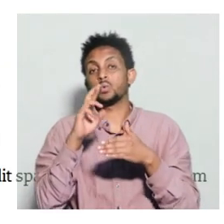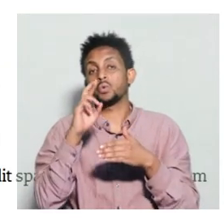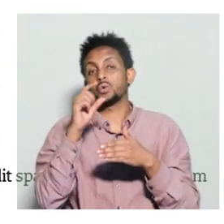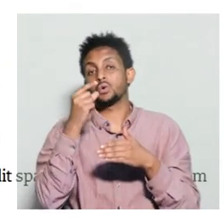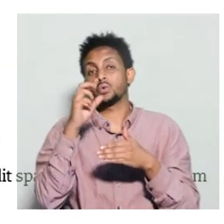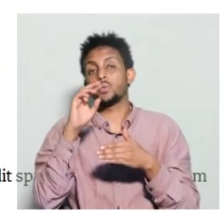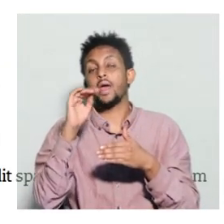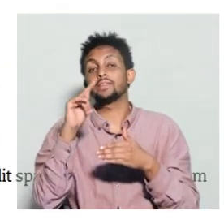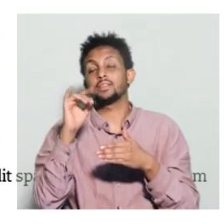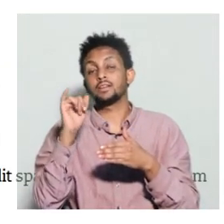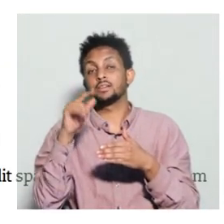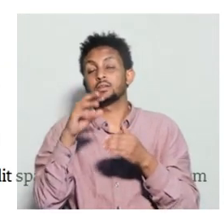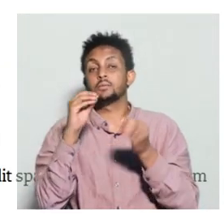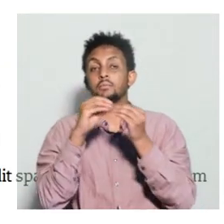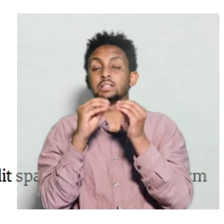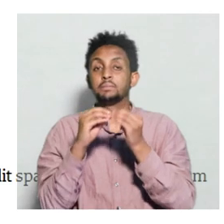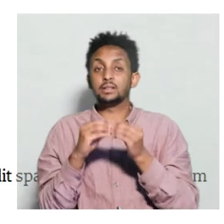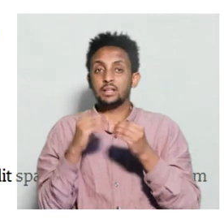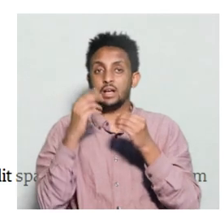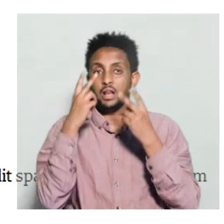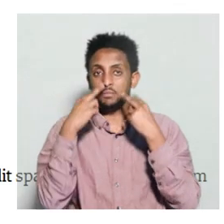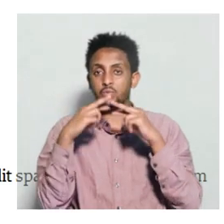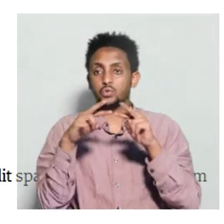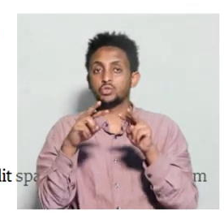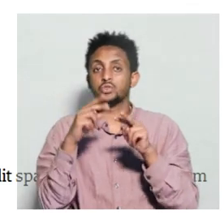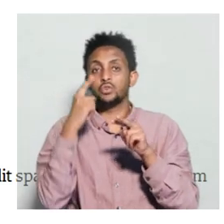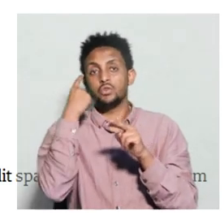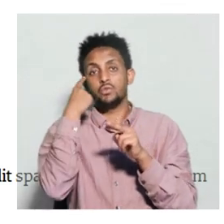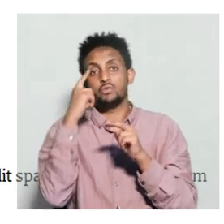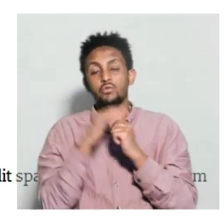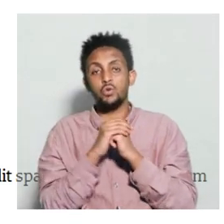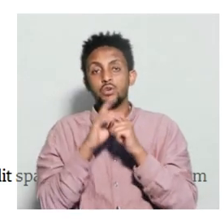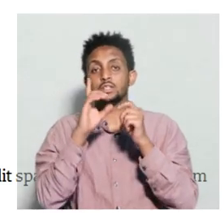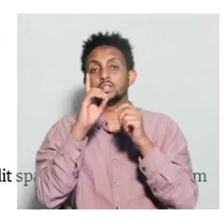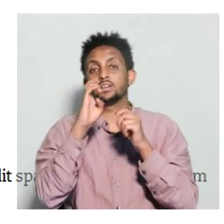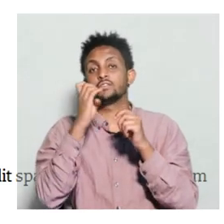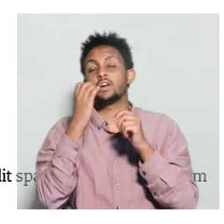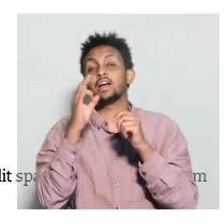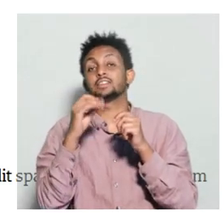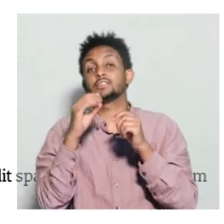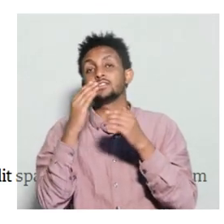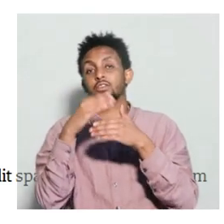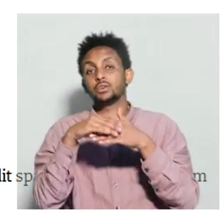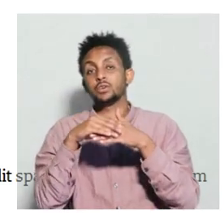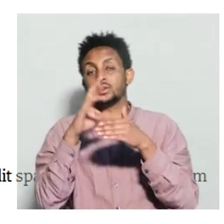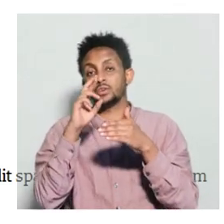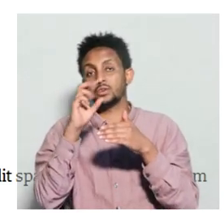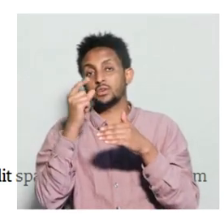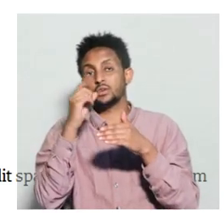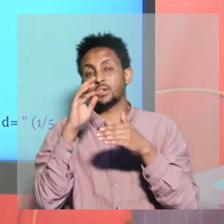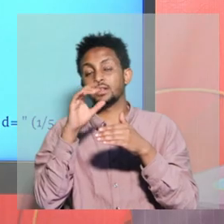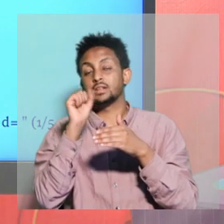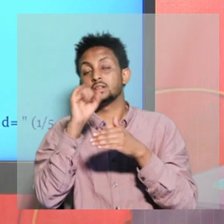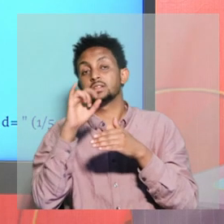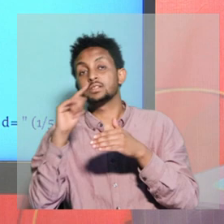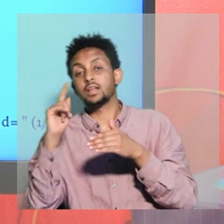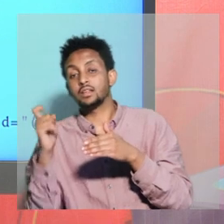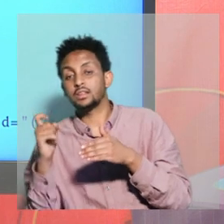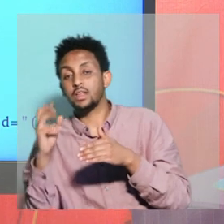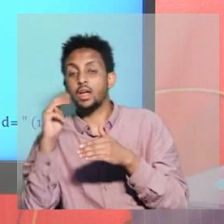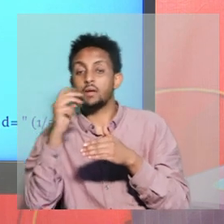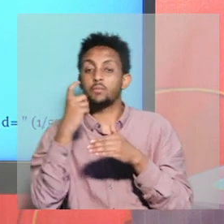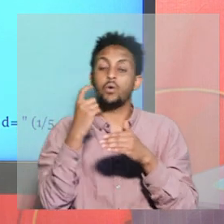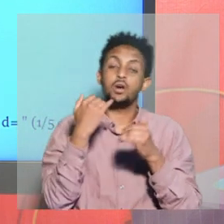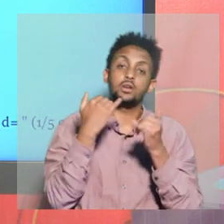will be a mathematical approach for diffraction grating, and it says that sine theta m is